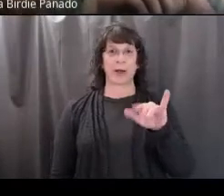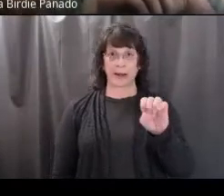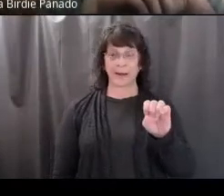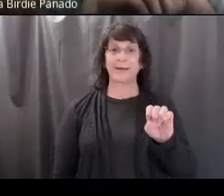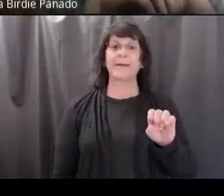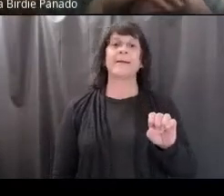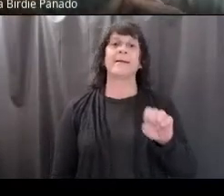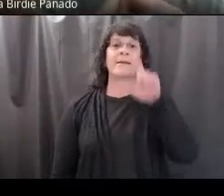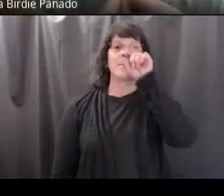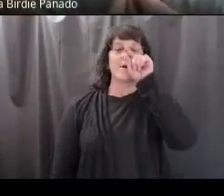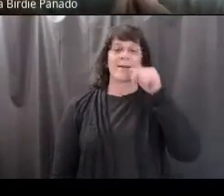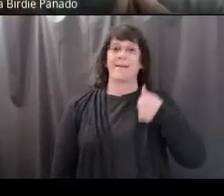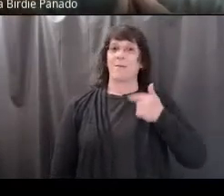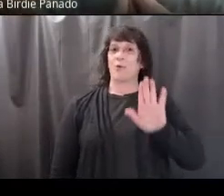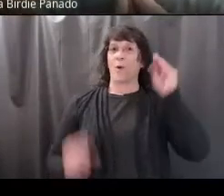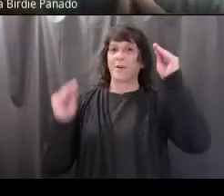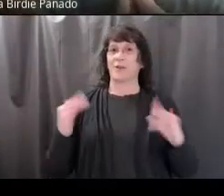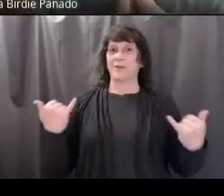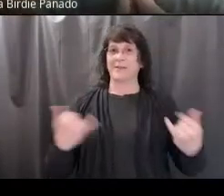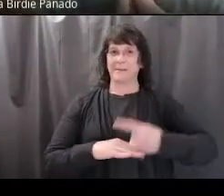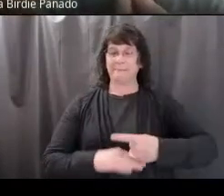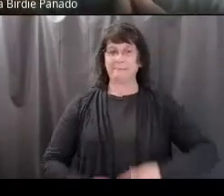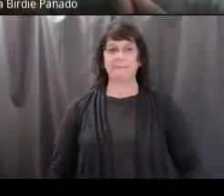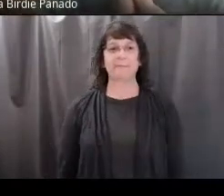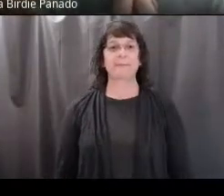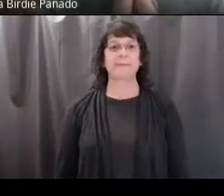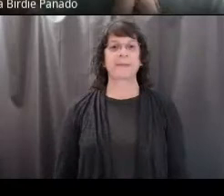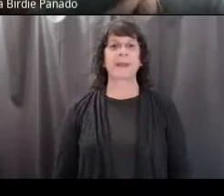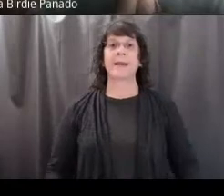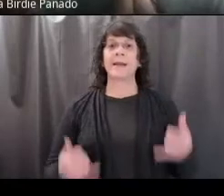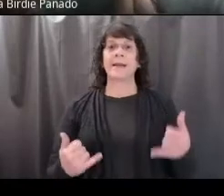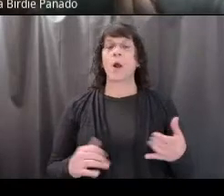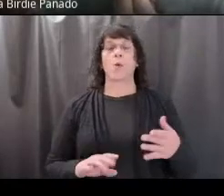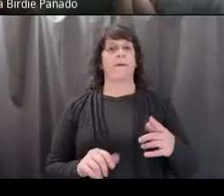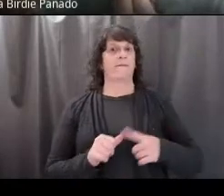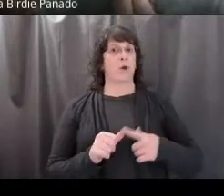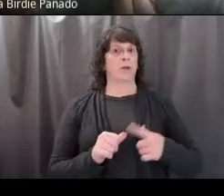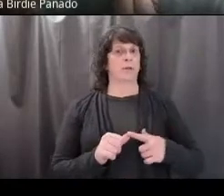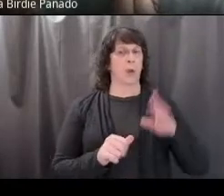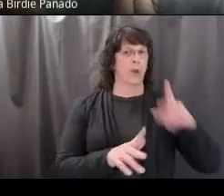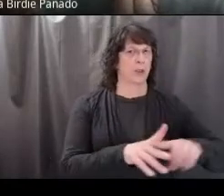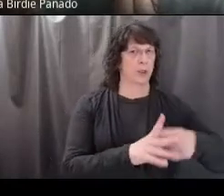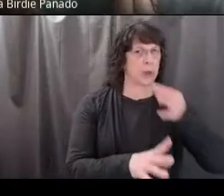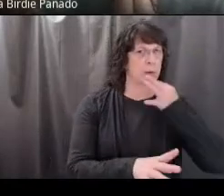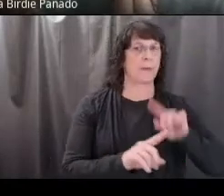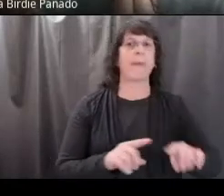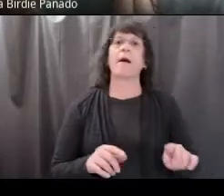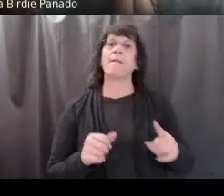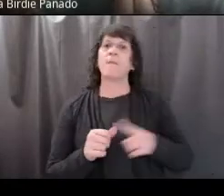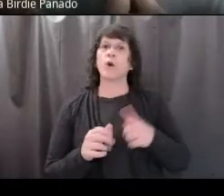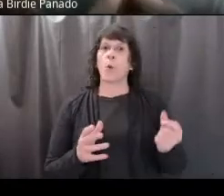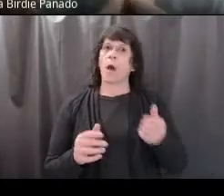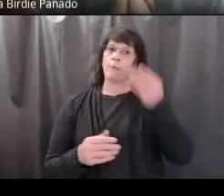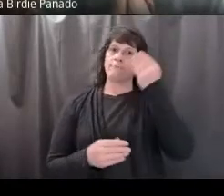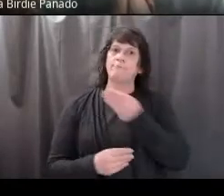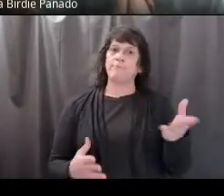and I will be your instructor today. And before we get started, I just wanted to say